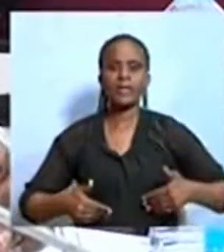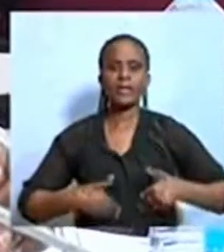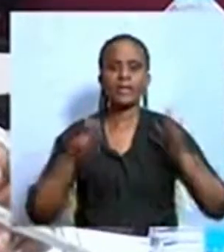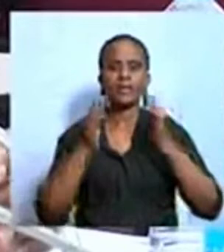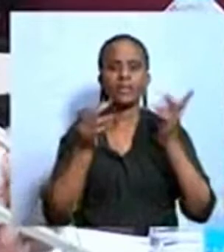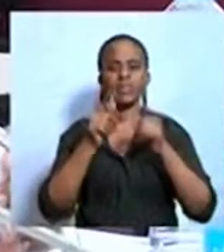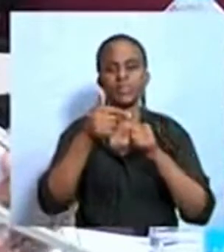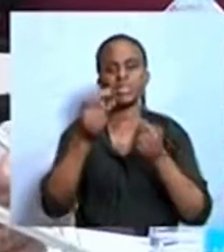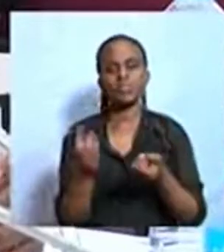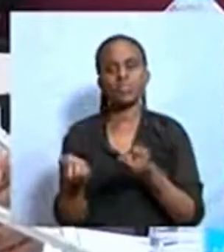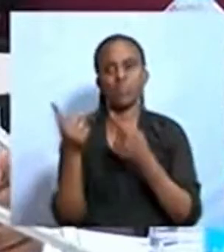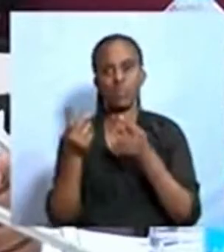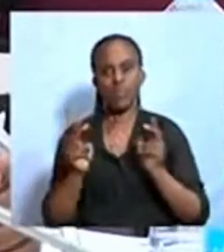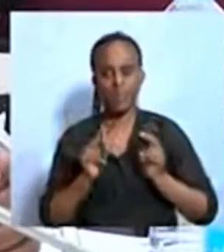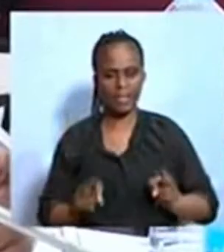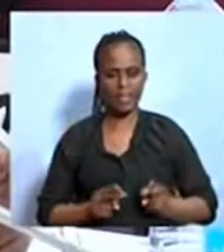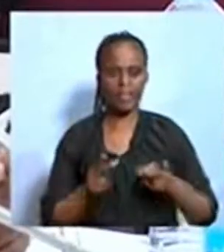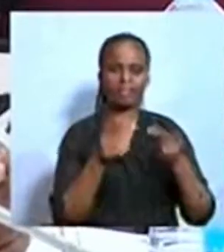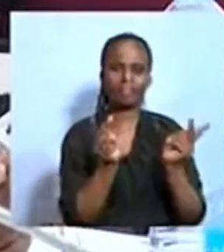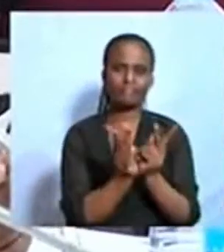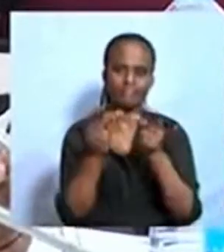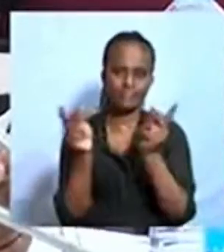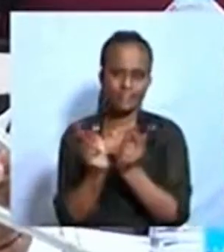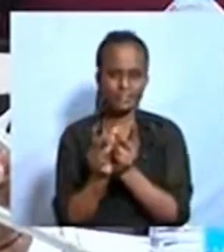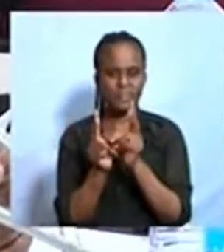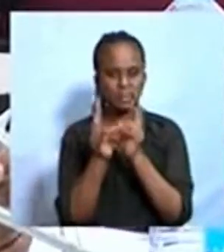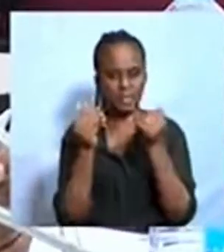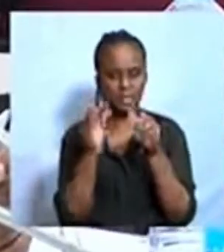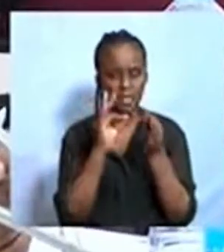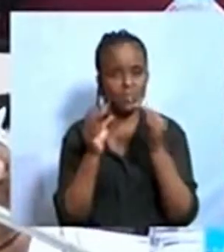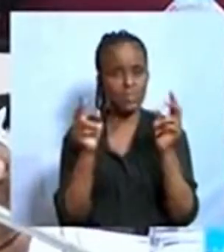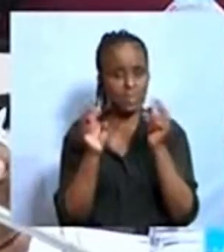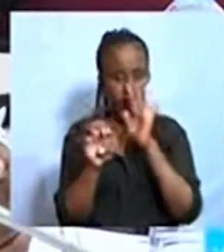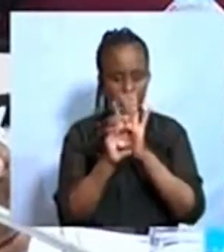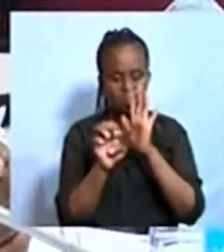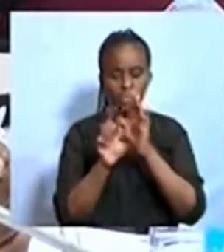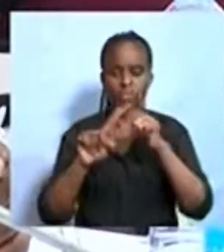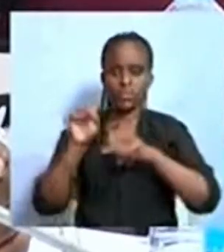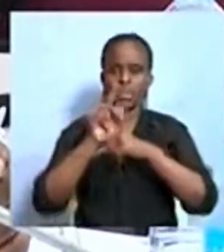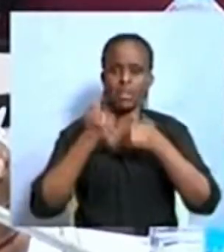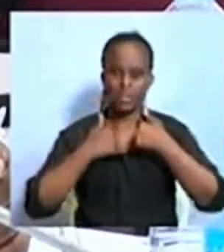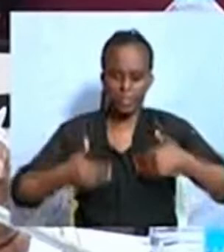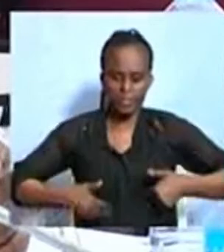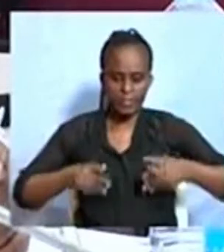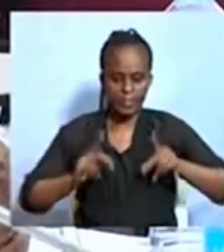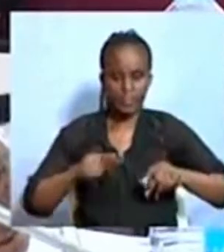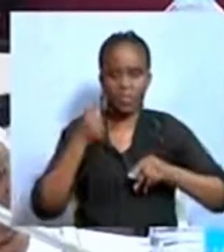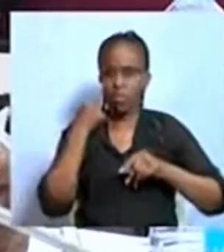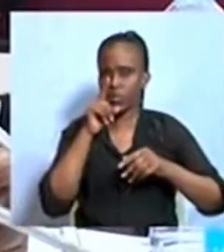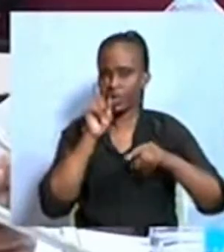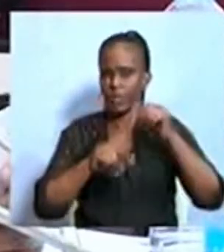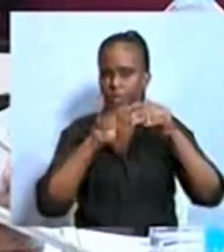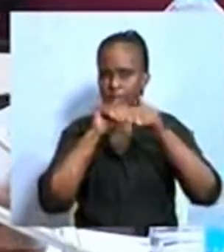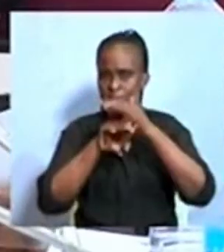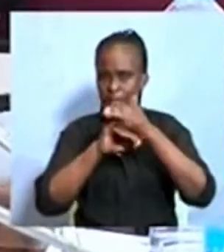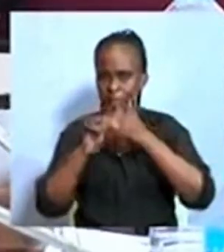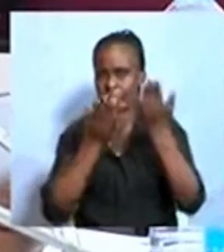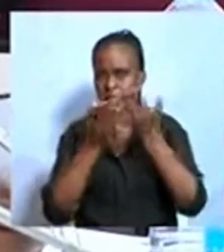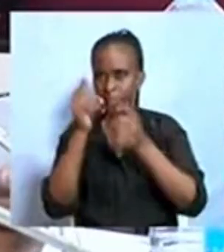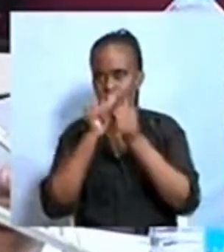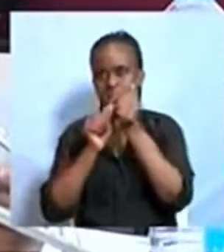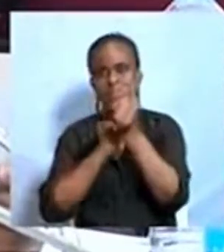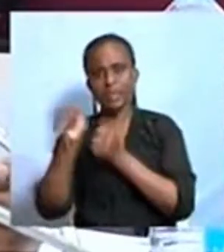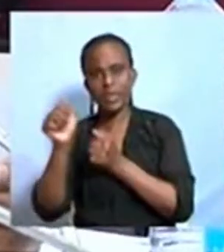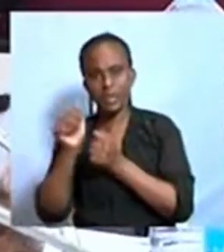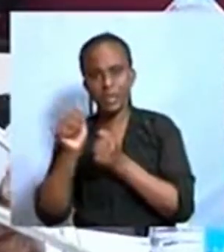when they go to health facilities. So if, for example, today we've got a young person that cannot access services because of distance,